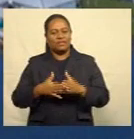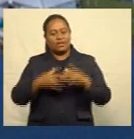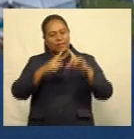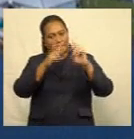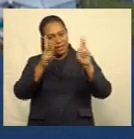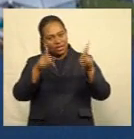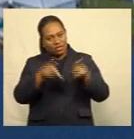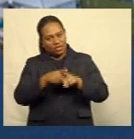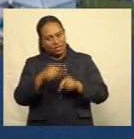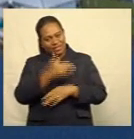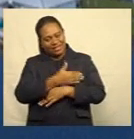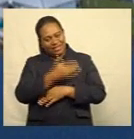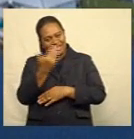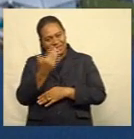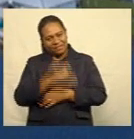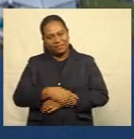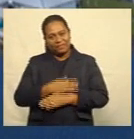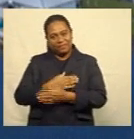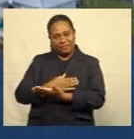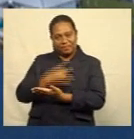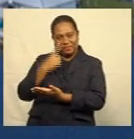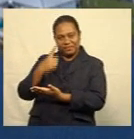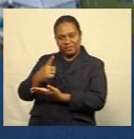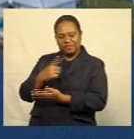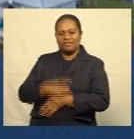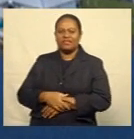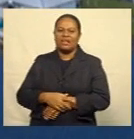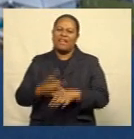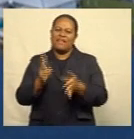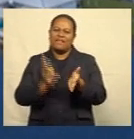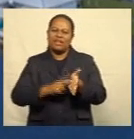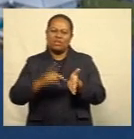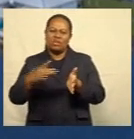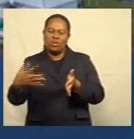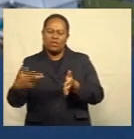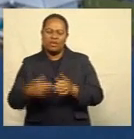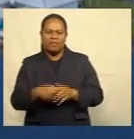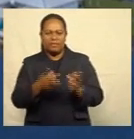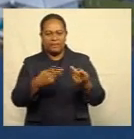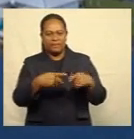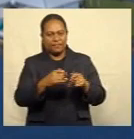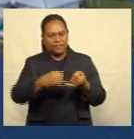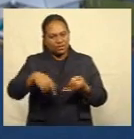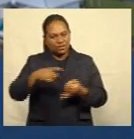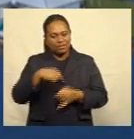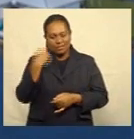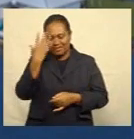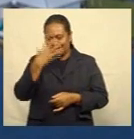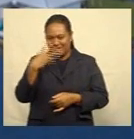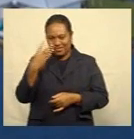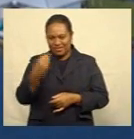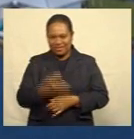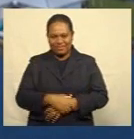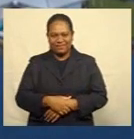day. An aerial view of Victoria Parade in Suva. Very beautiful indeed.